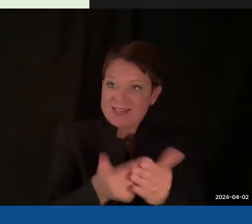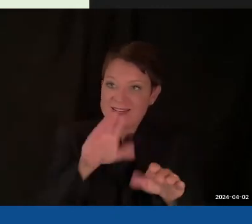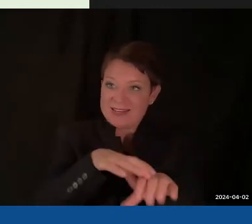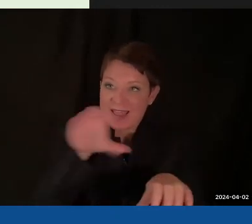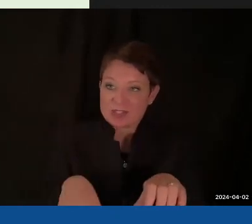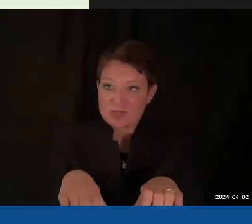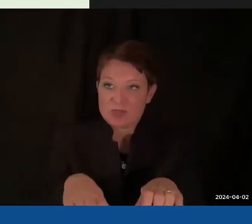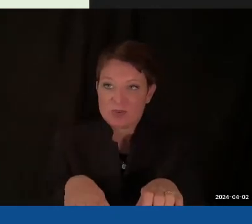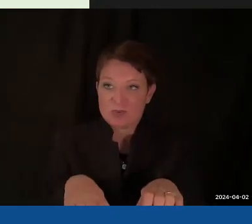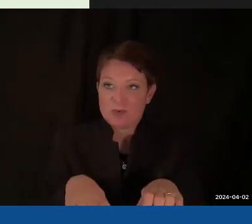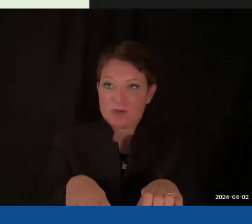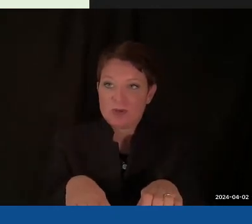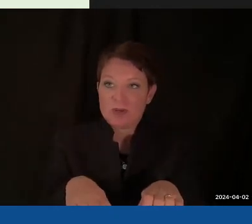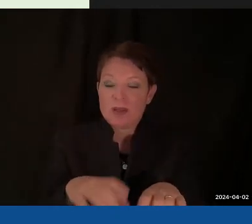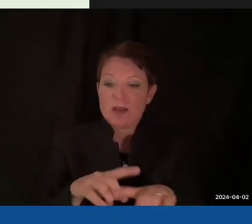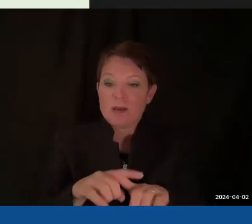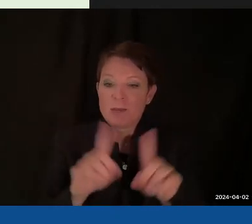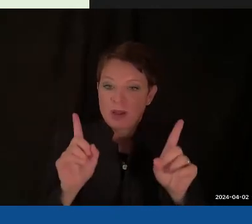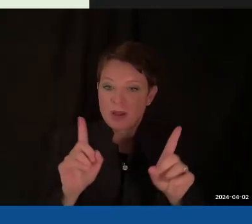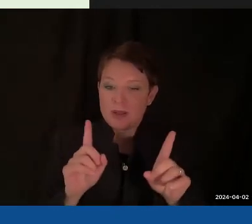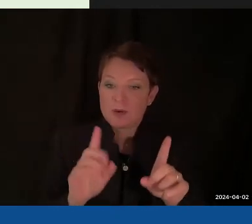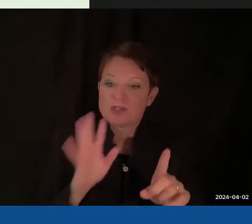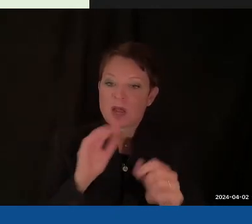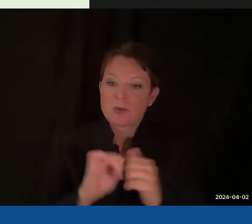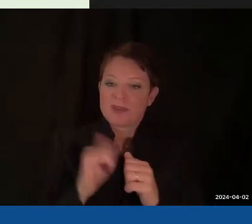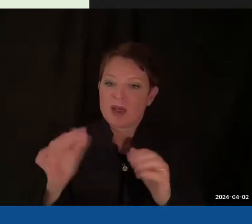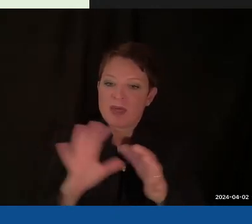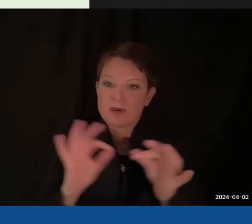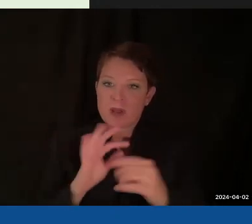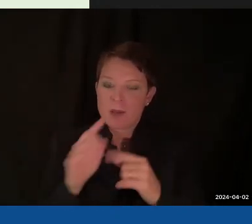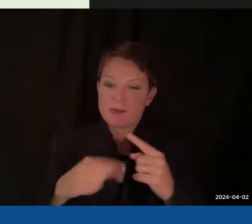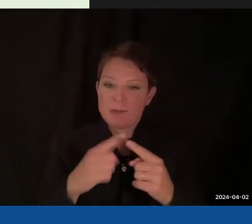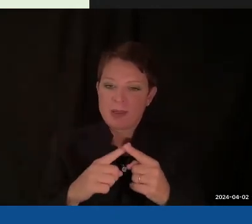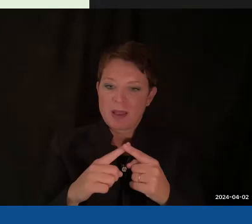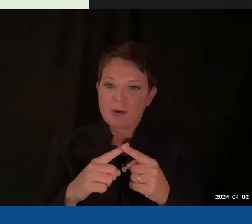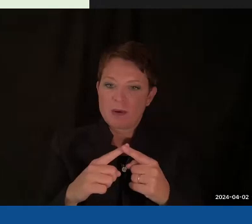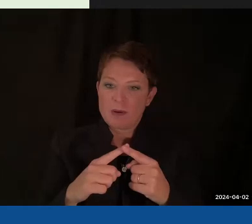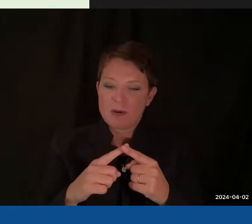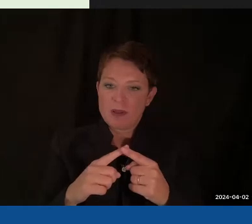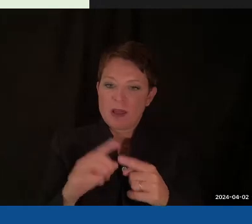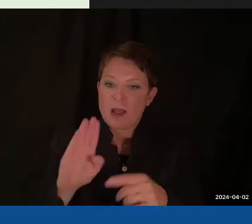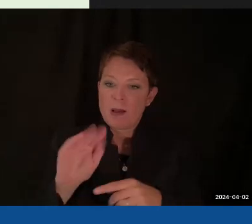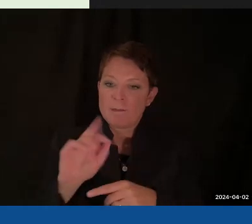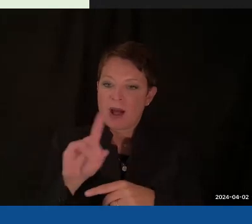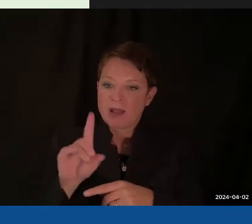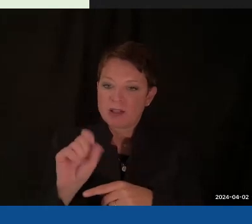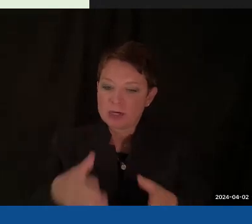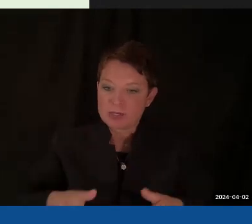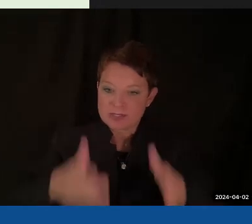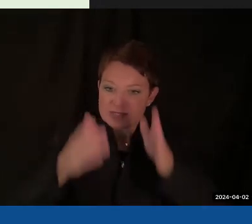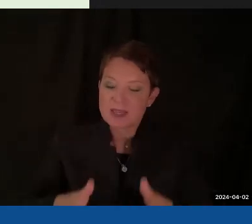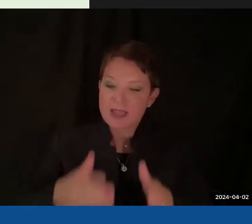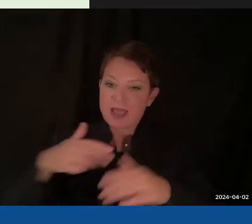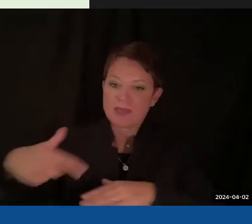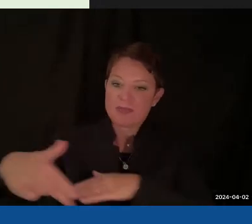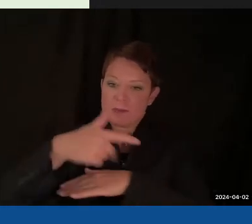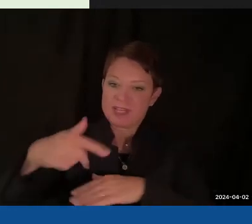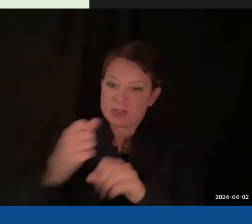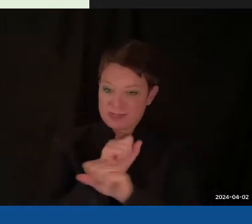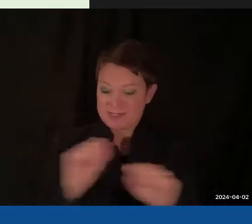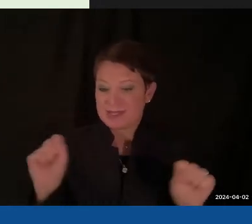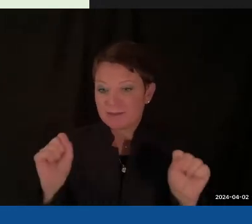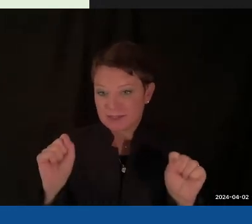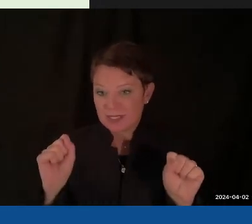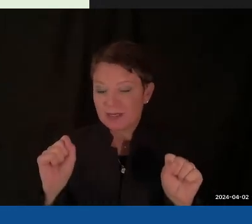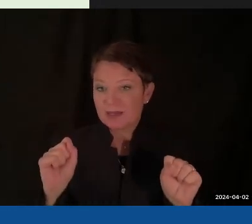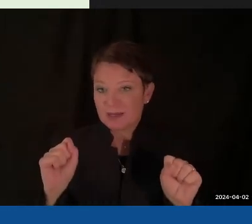ask Shervin to speak to one of the comments around the bollards and the pedestrian safety measures,